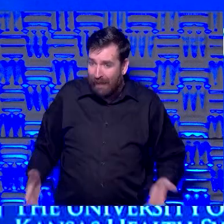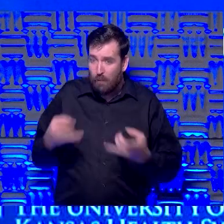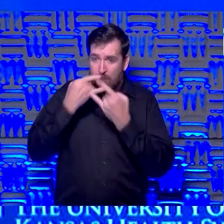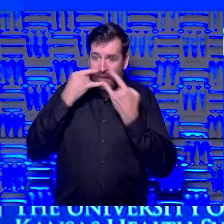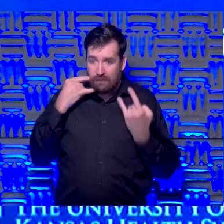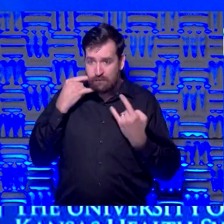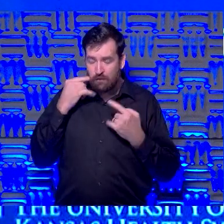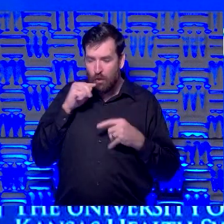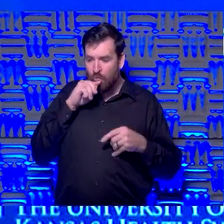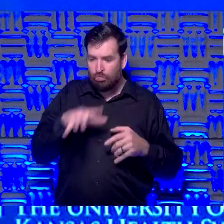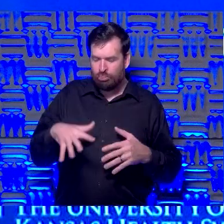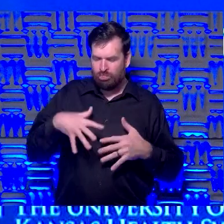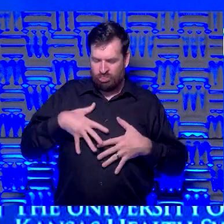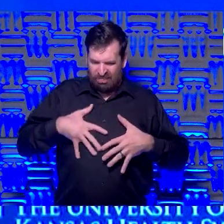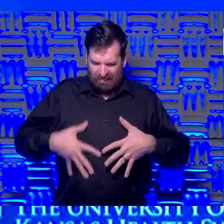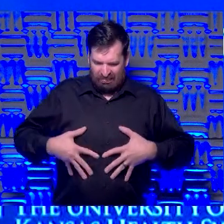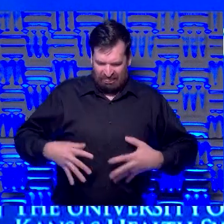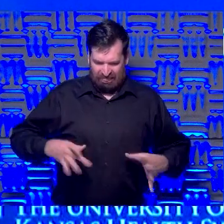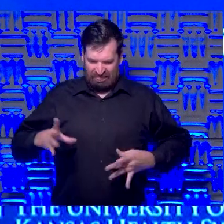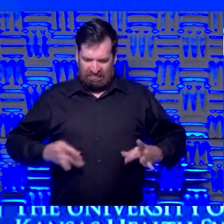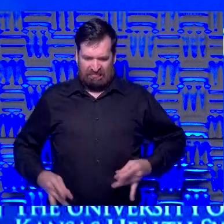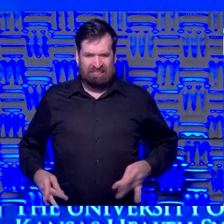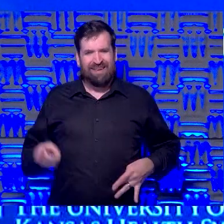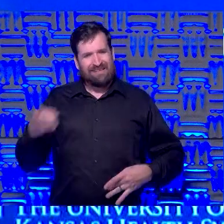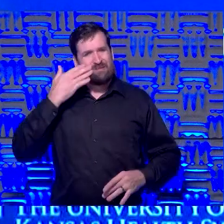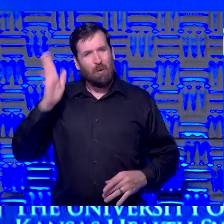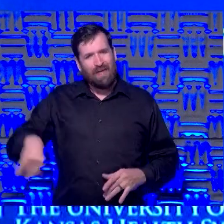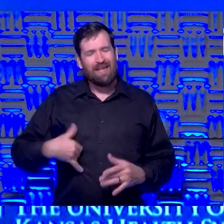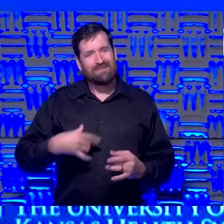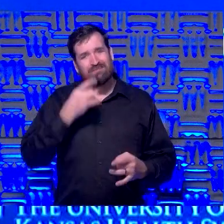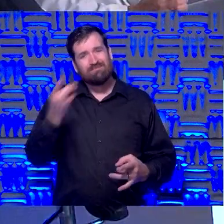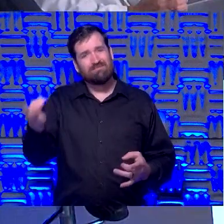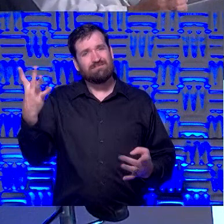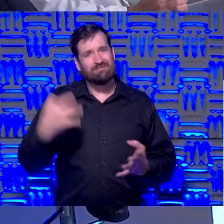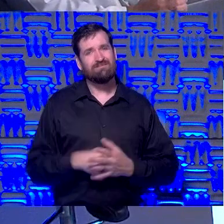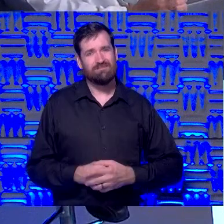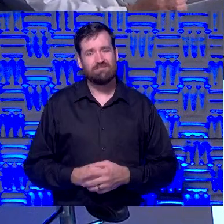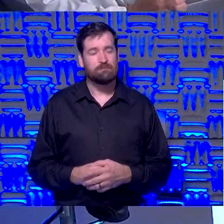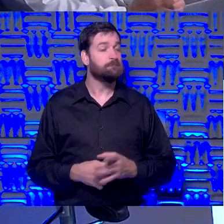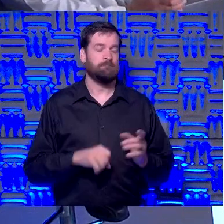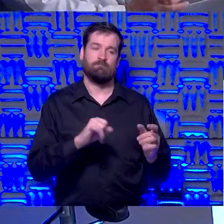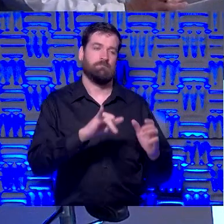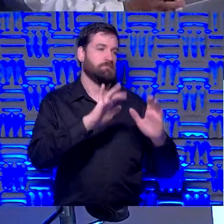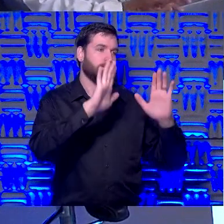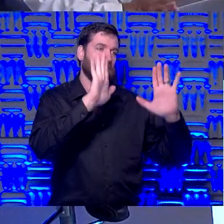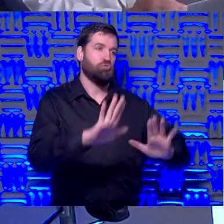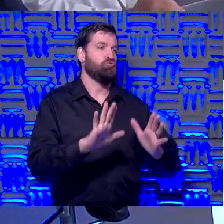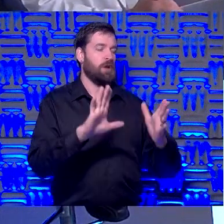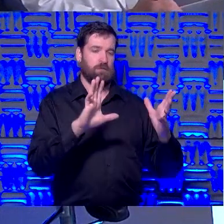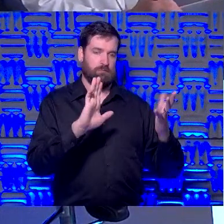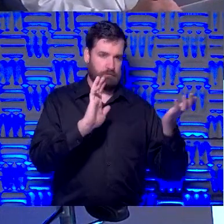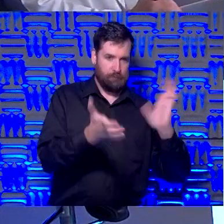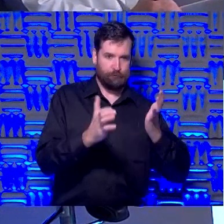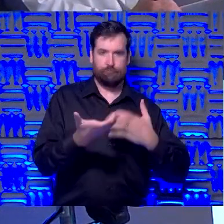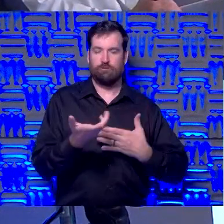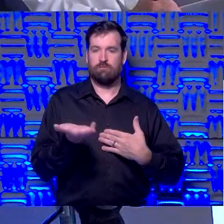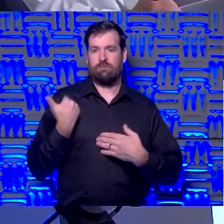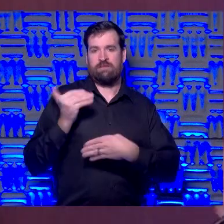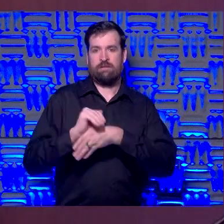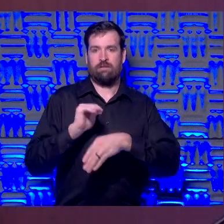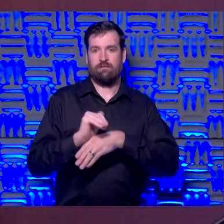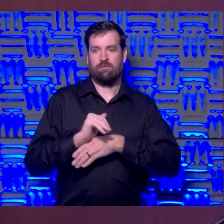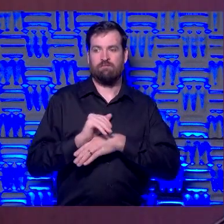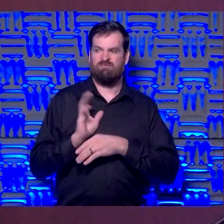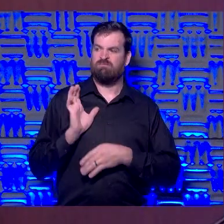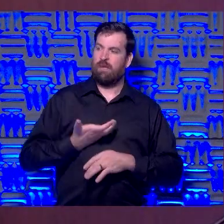wounds? That just feels really bad. I think you would know that. Yes. Well, and a great analogy came out last night on